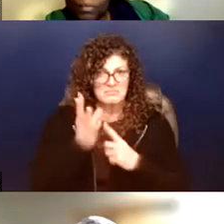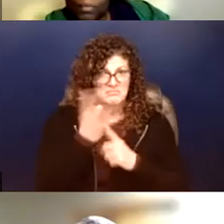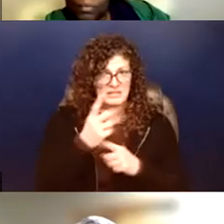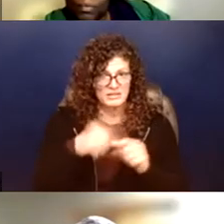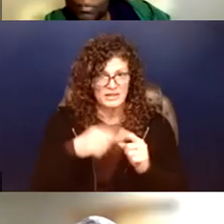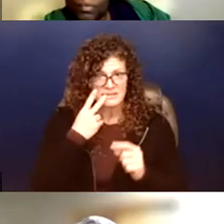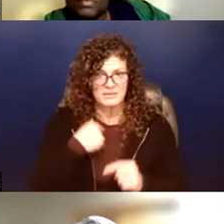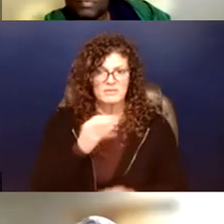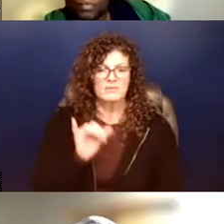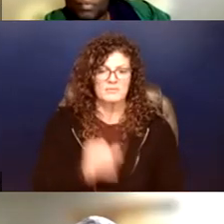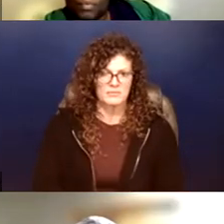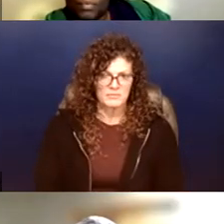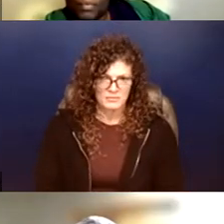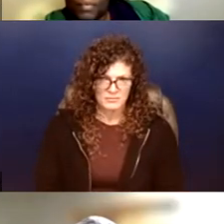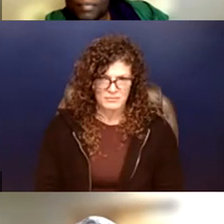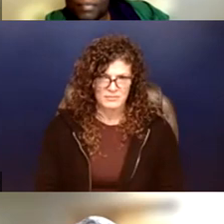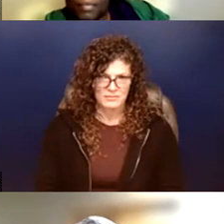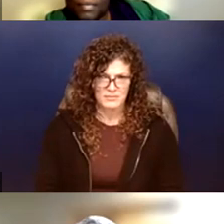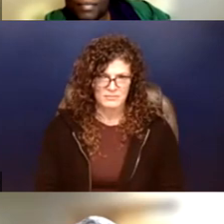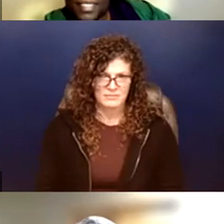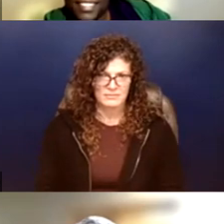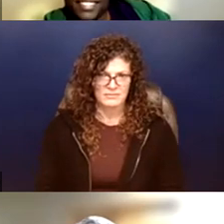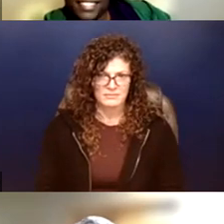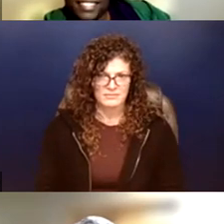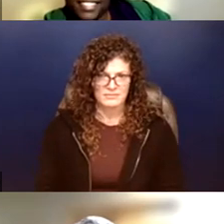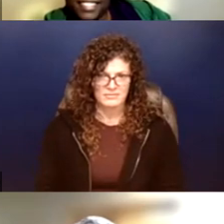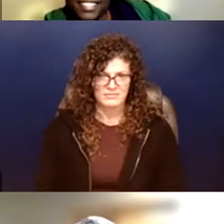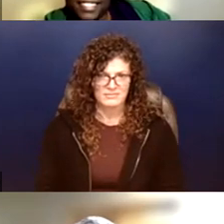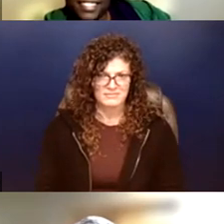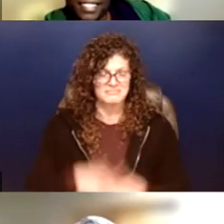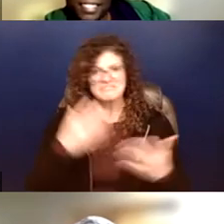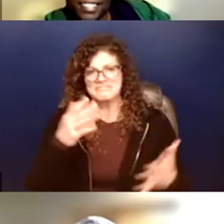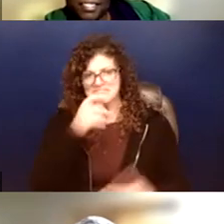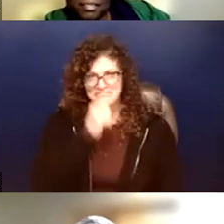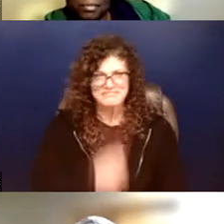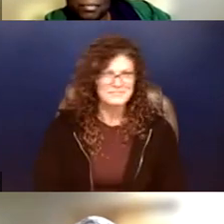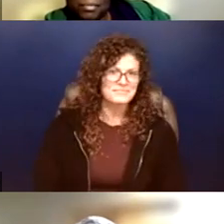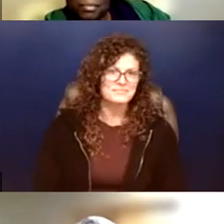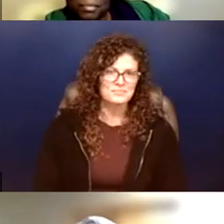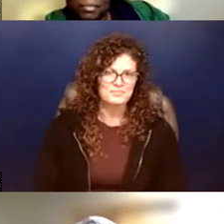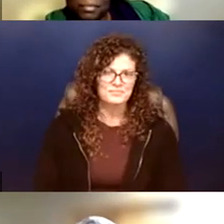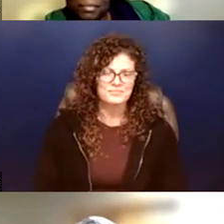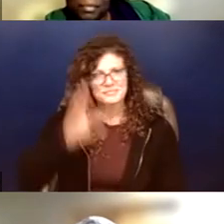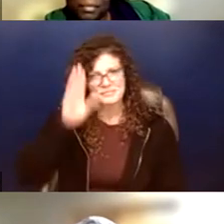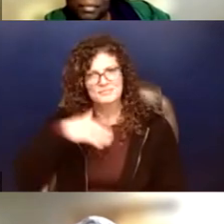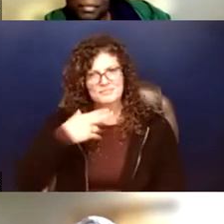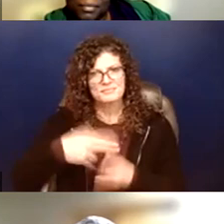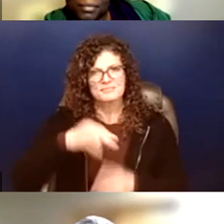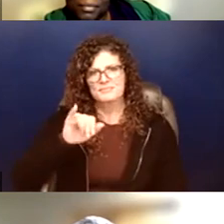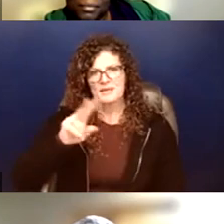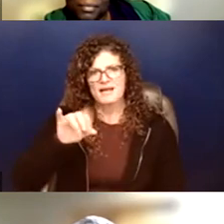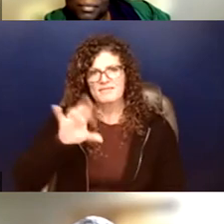that's okay. I look okay. Well, it is what it is. Hello, my name is Ivory